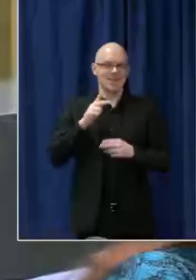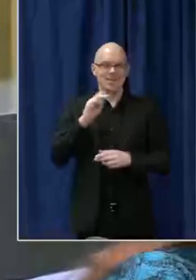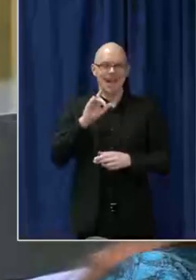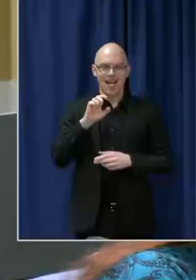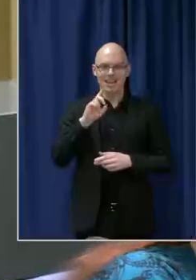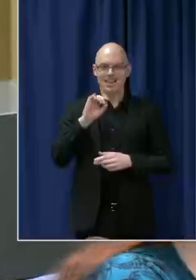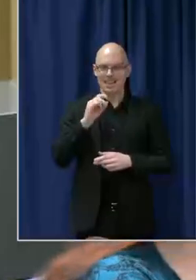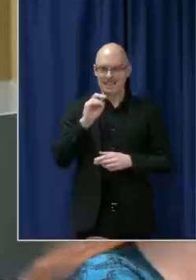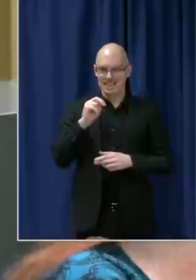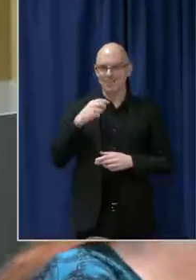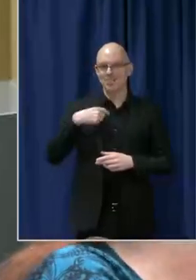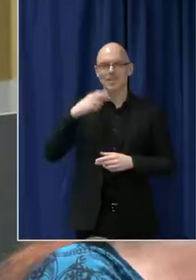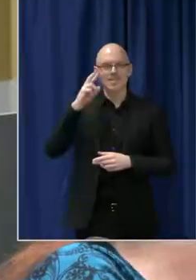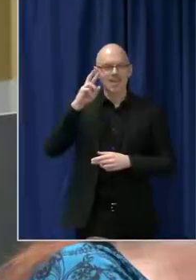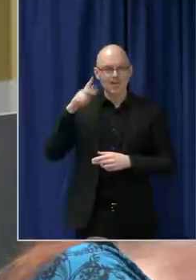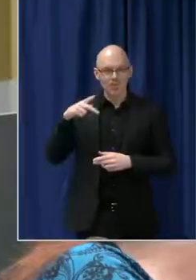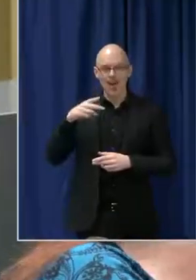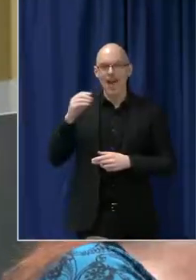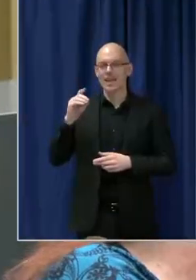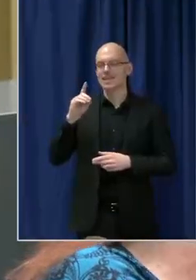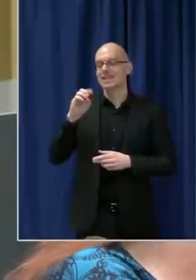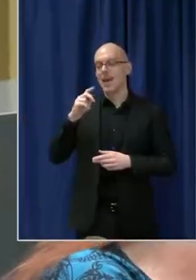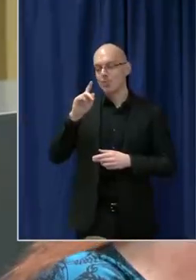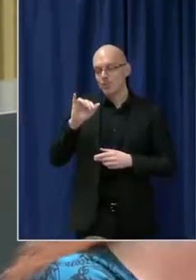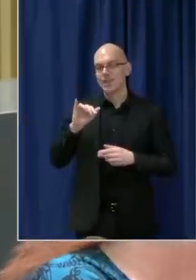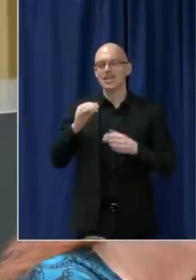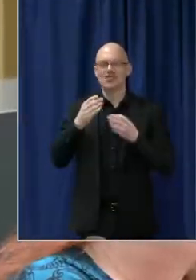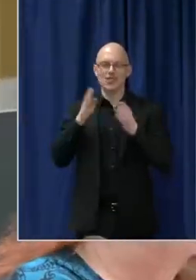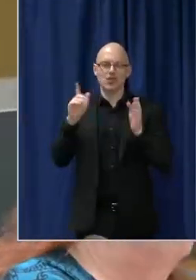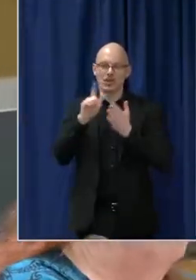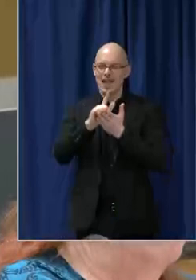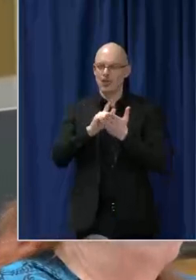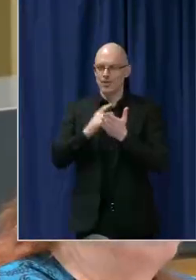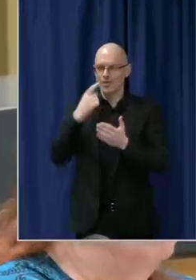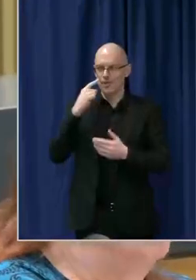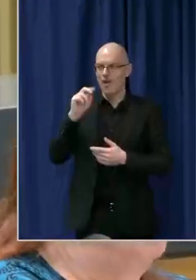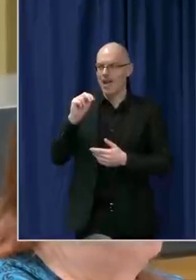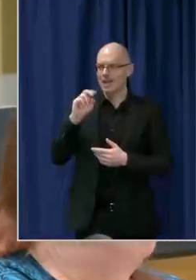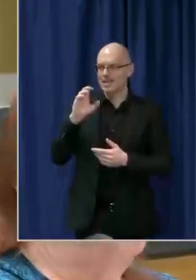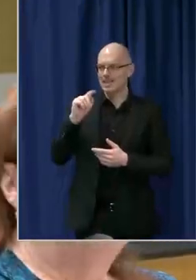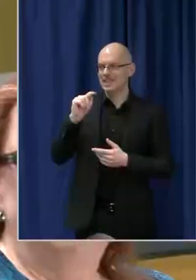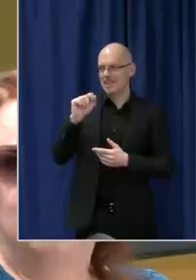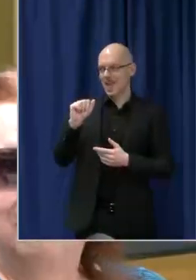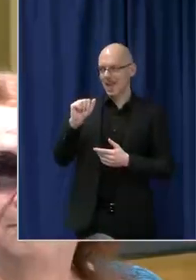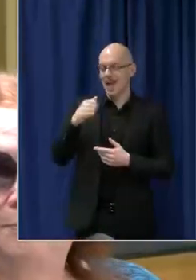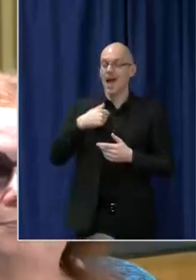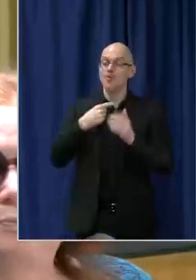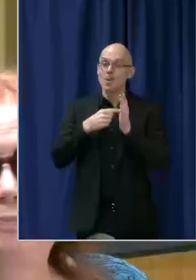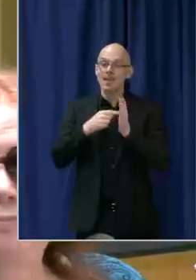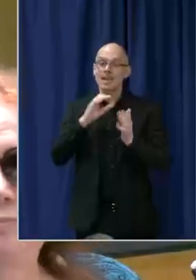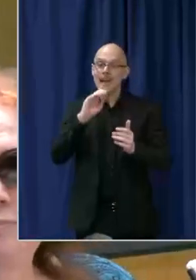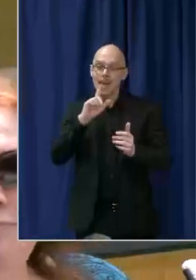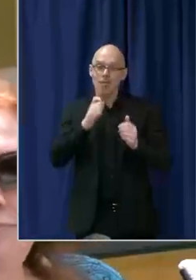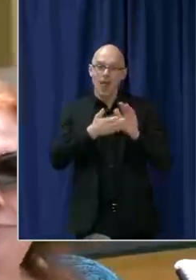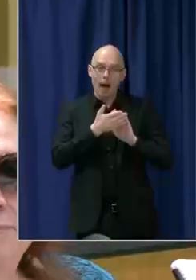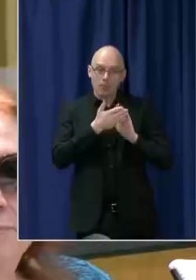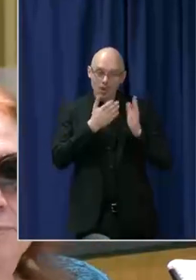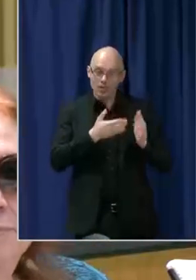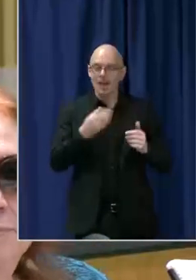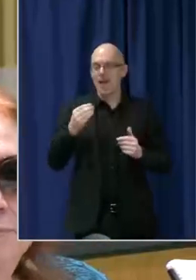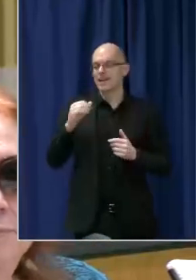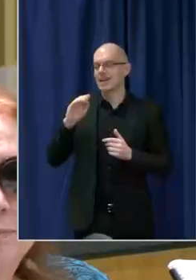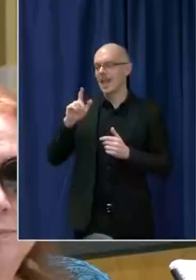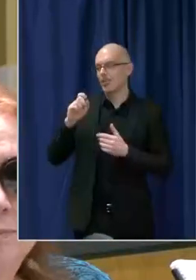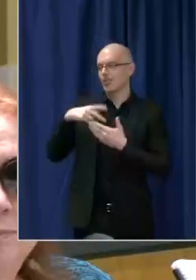I'm Vice President and Deputy General Counsel at NCTA, representing cable operators and cable programming creators. I